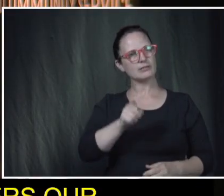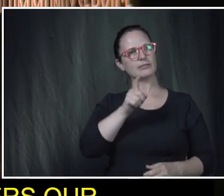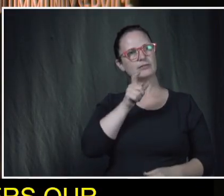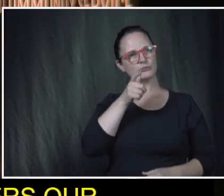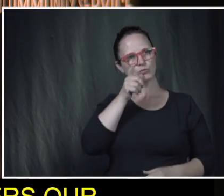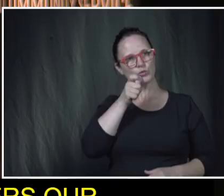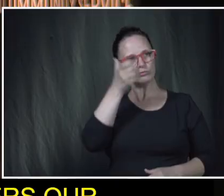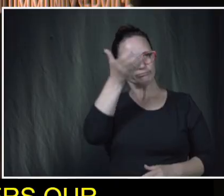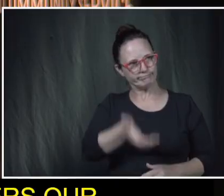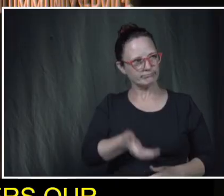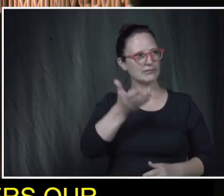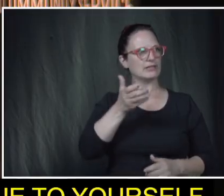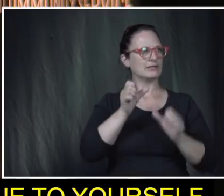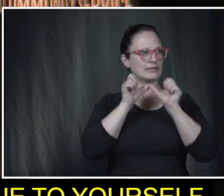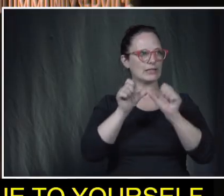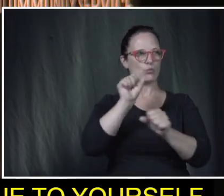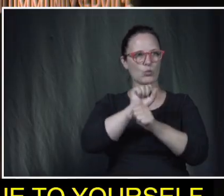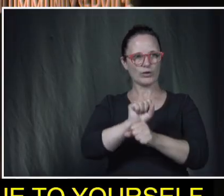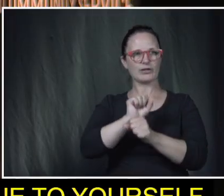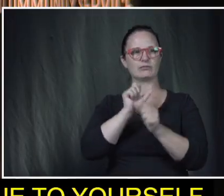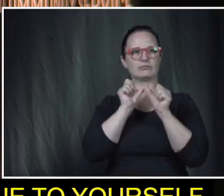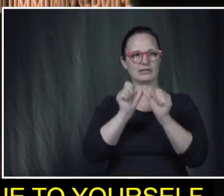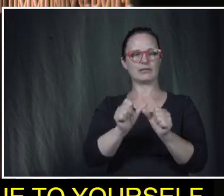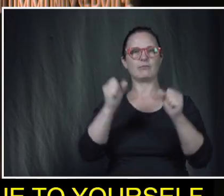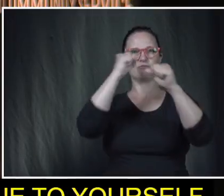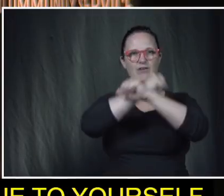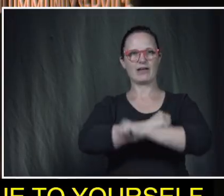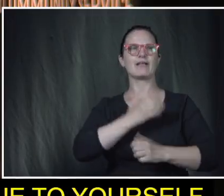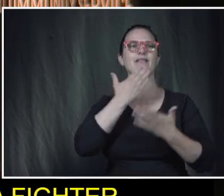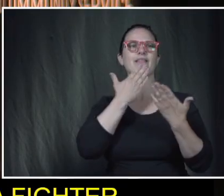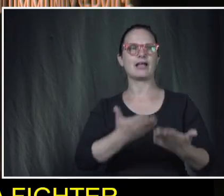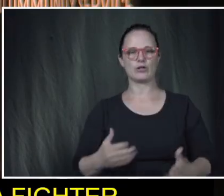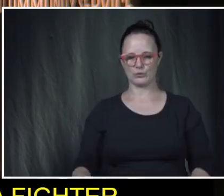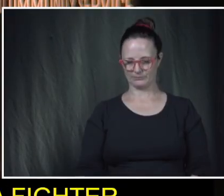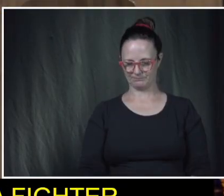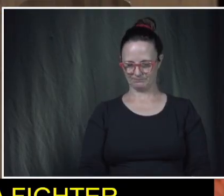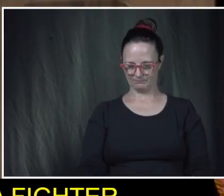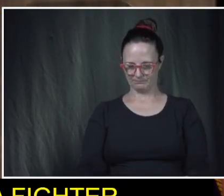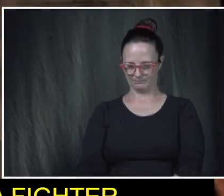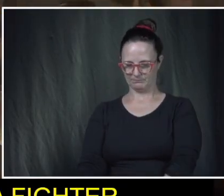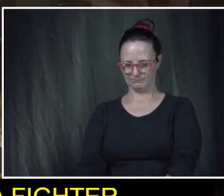keep working. Keep being a fighter. Thank you.